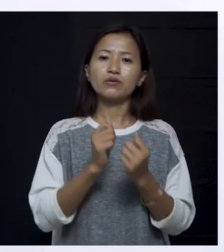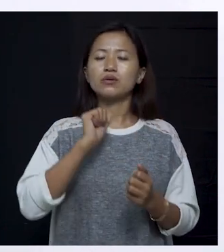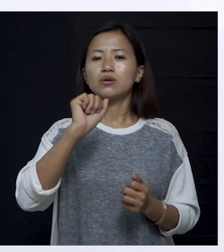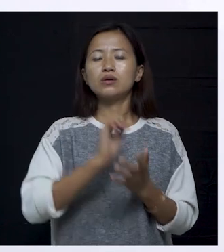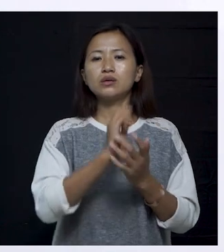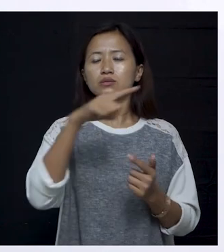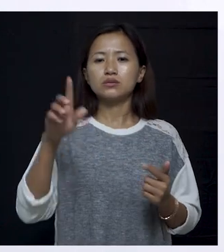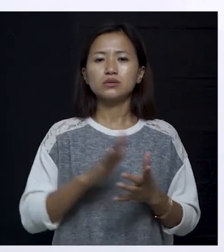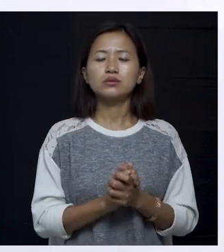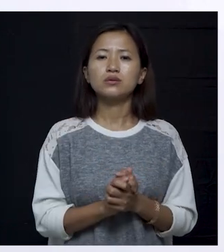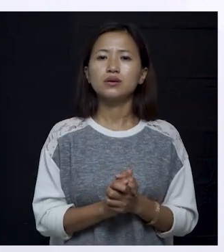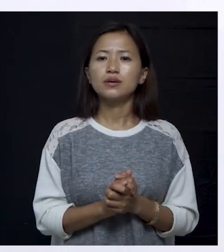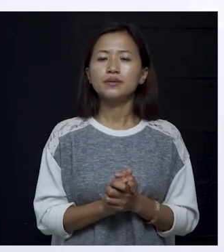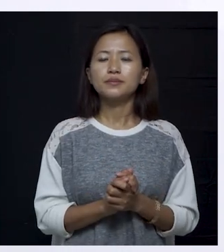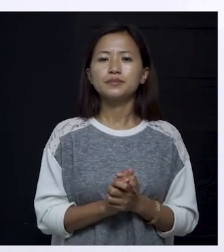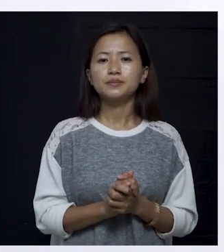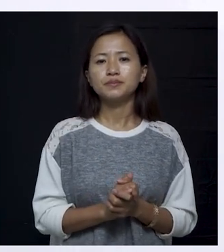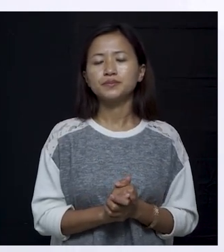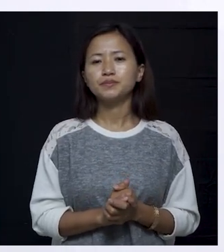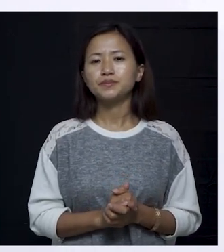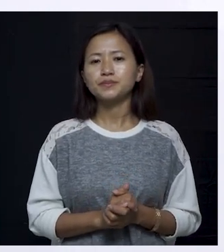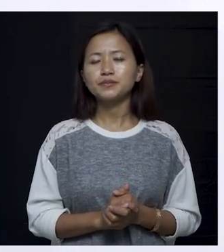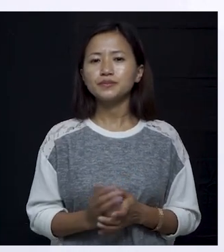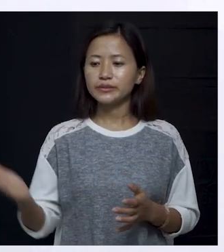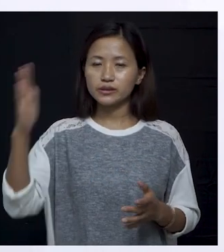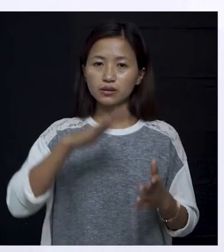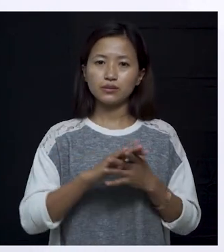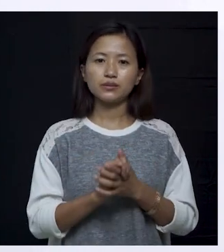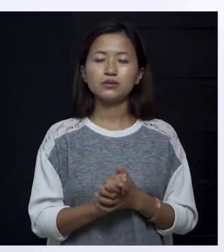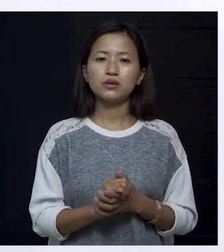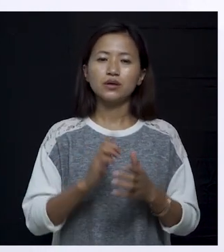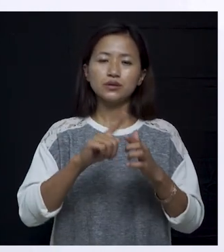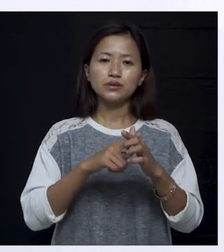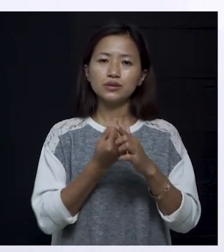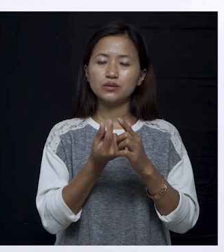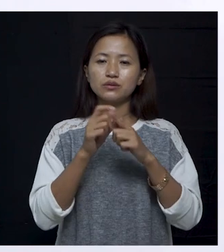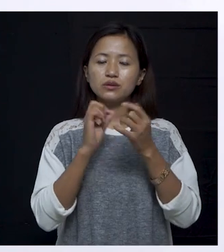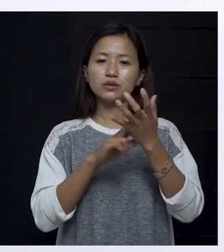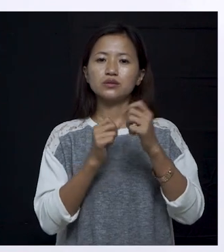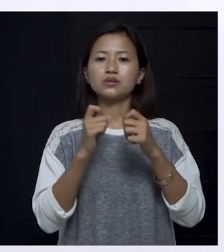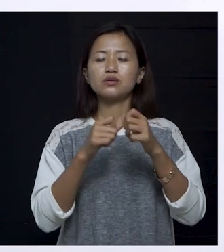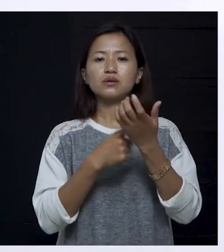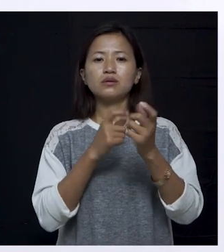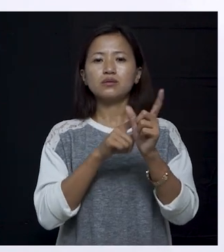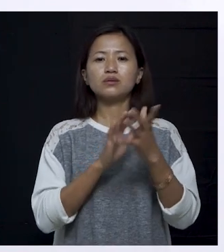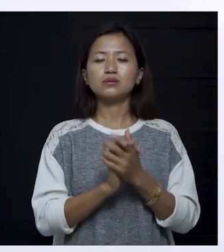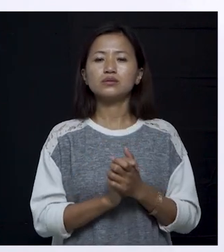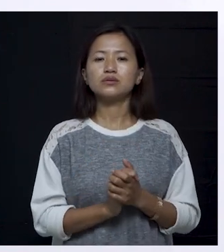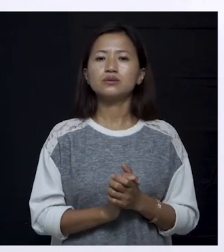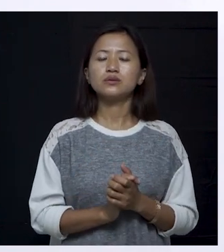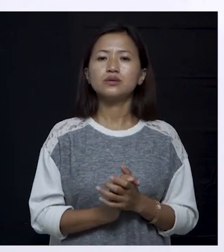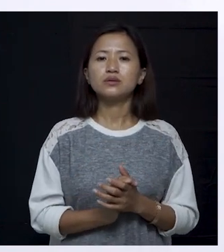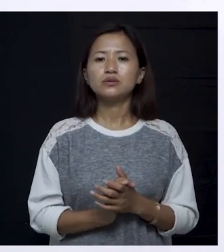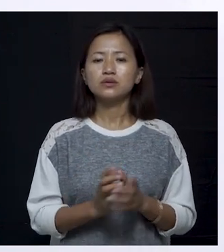rights. That is what it meant, okay? Now, coming to this judiciary. When I say judiciary, as I've